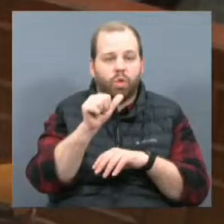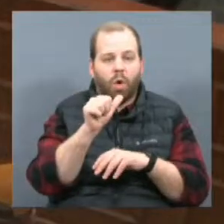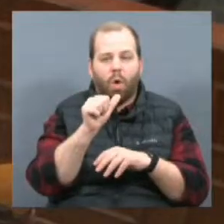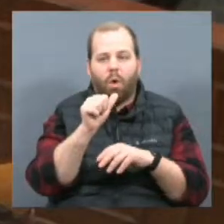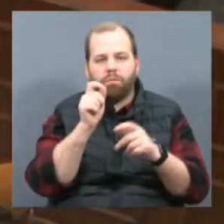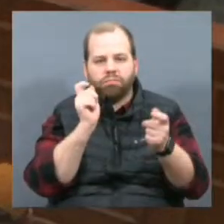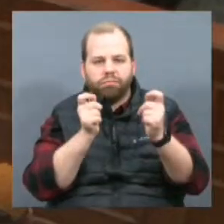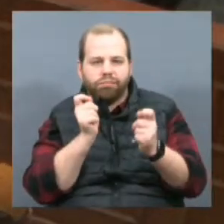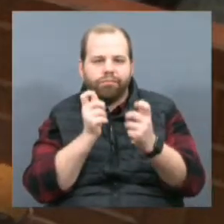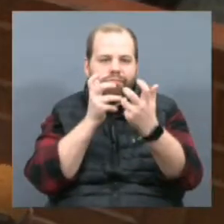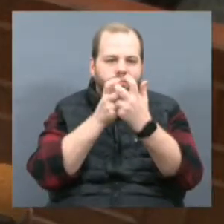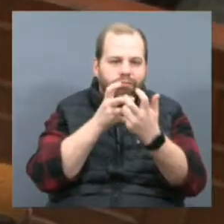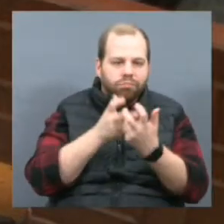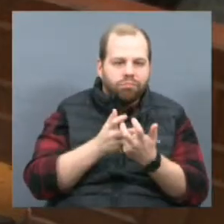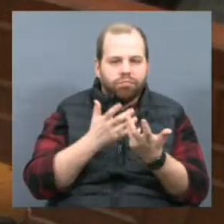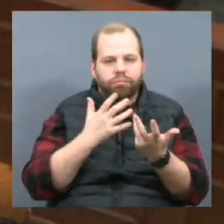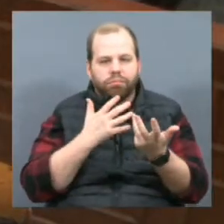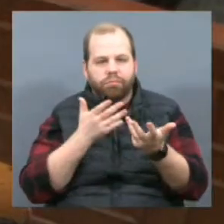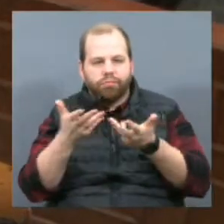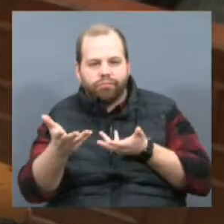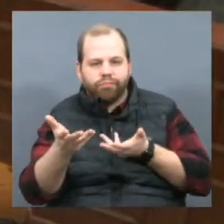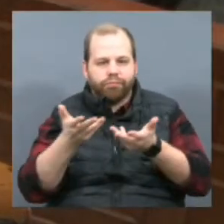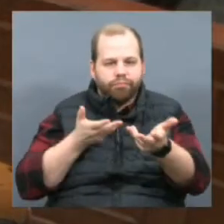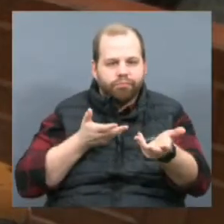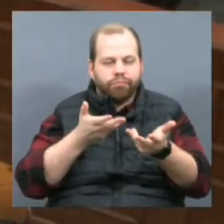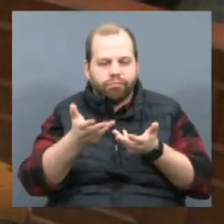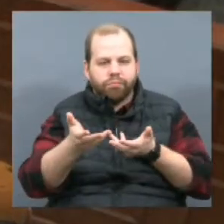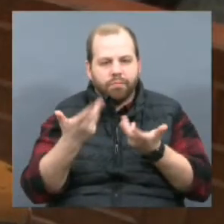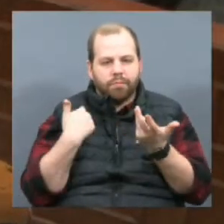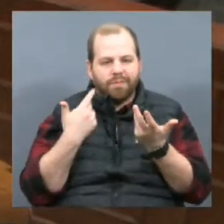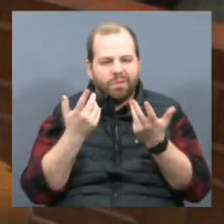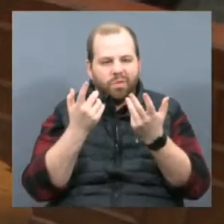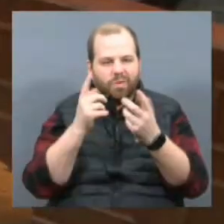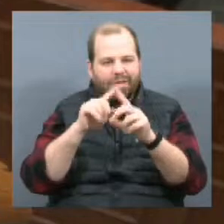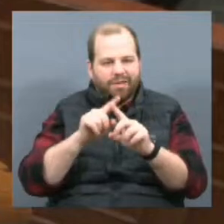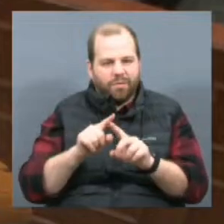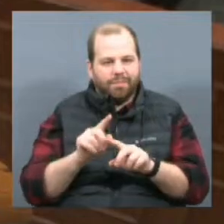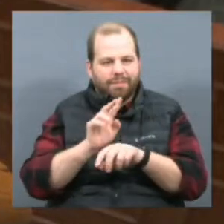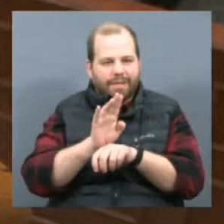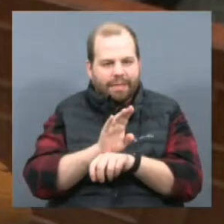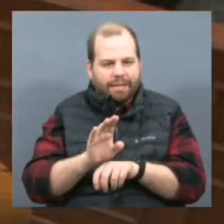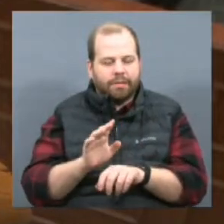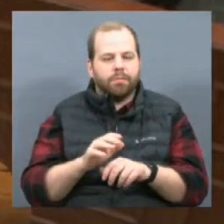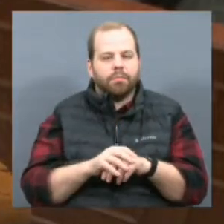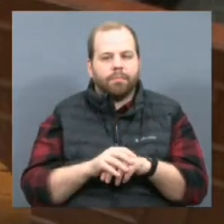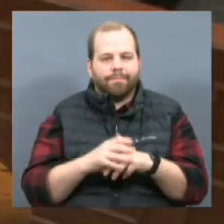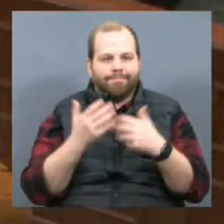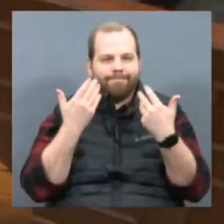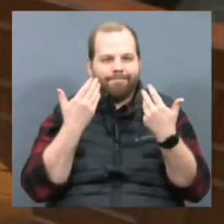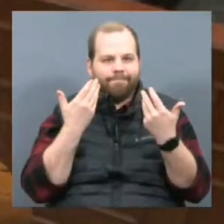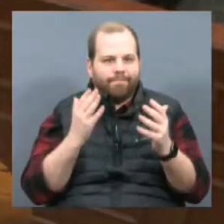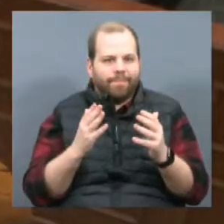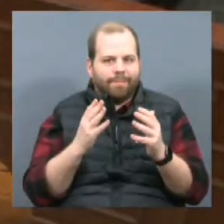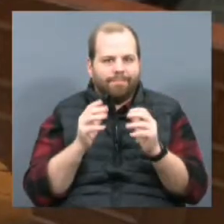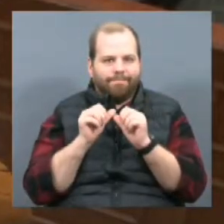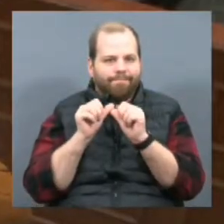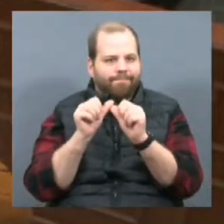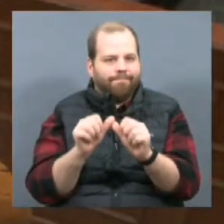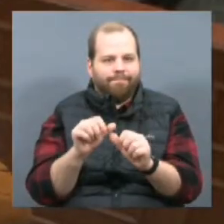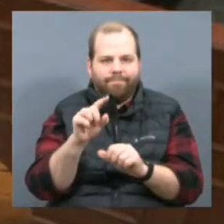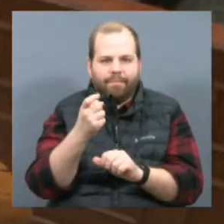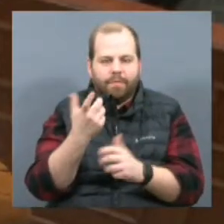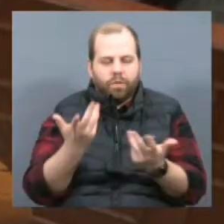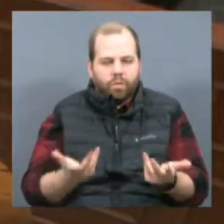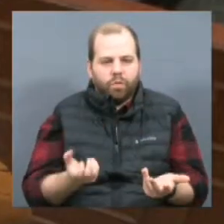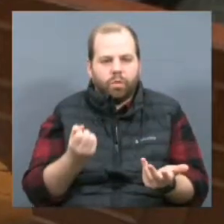and work with and live with those types of businesses, I don't know how they can stay there. So to